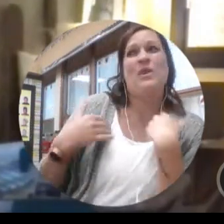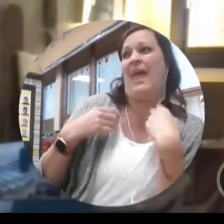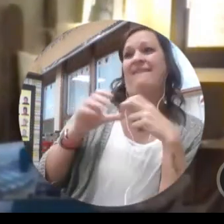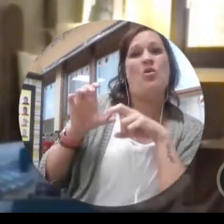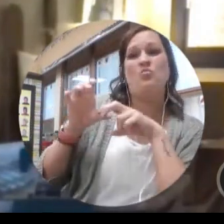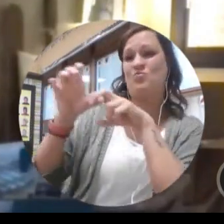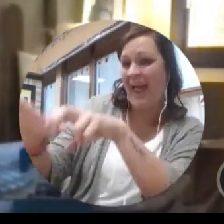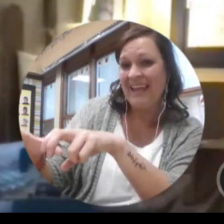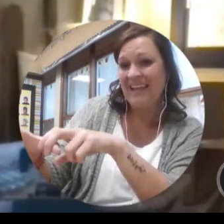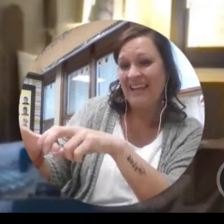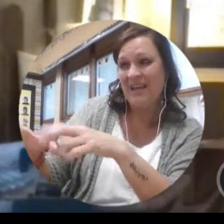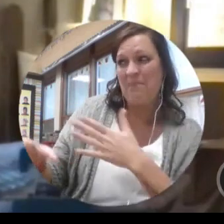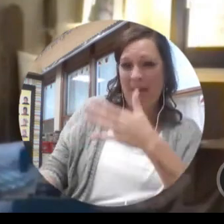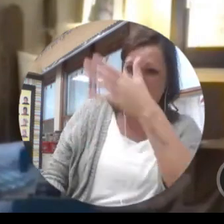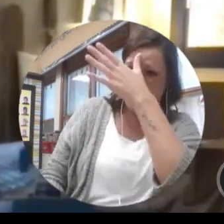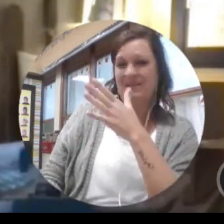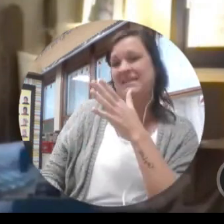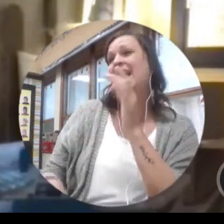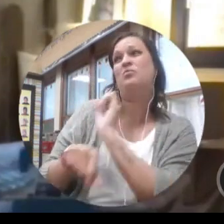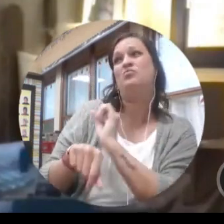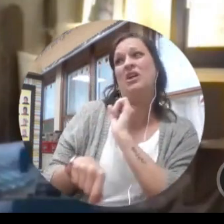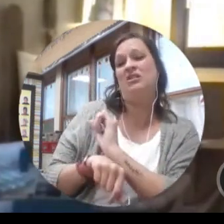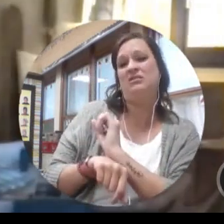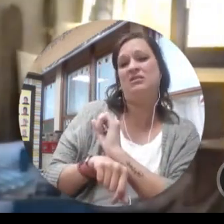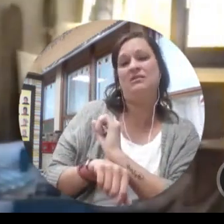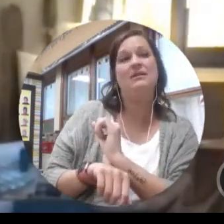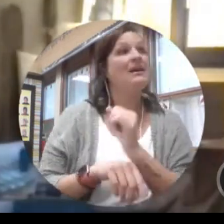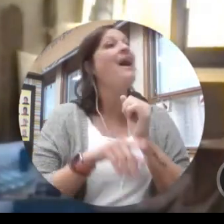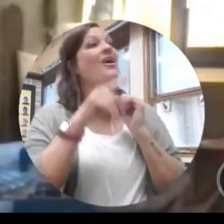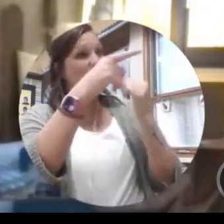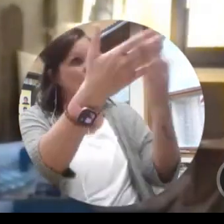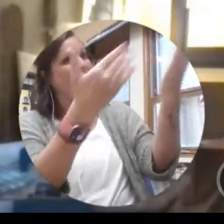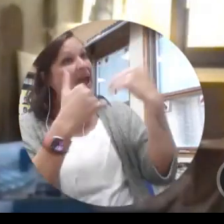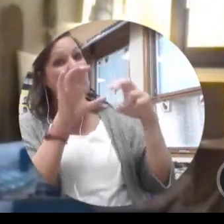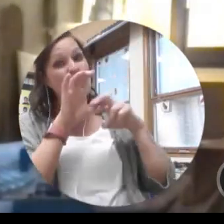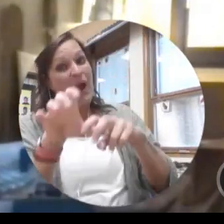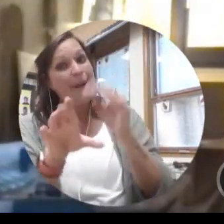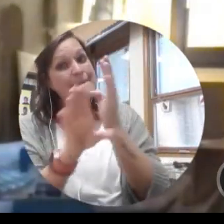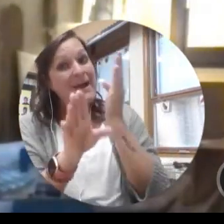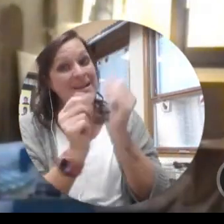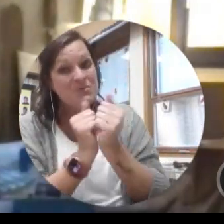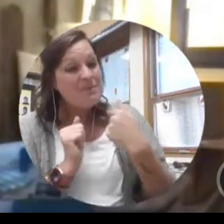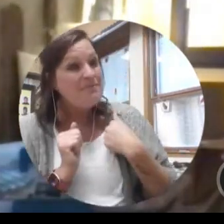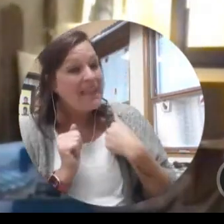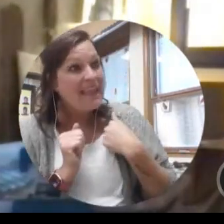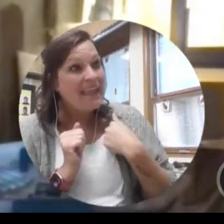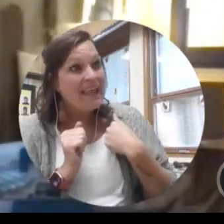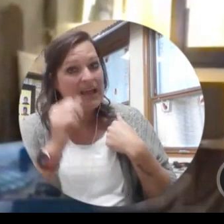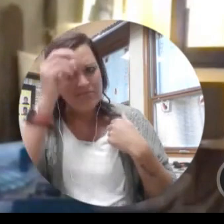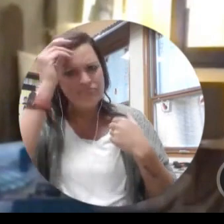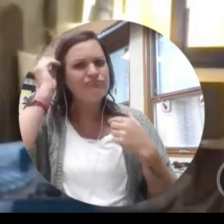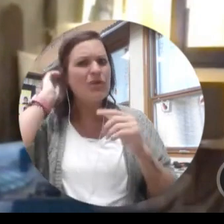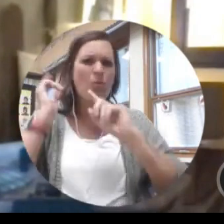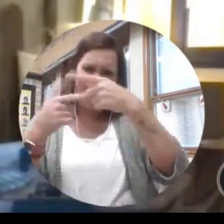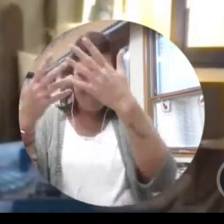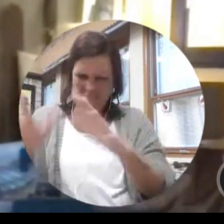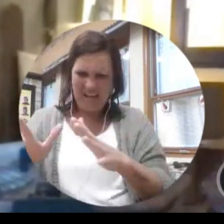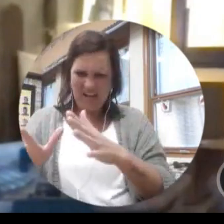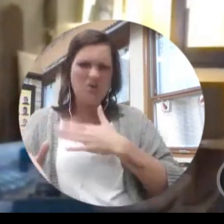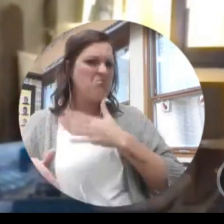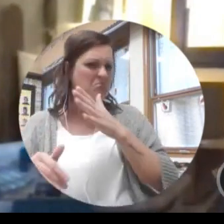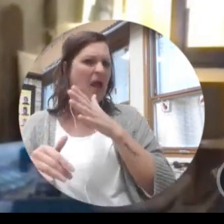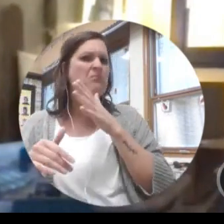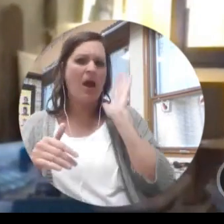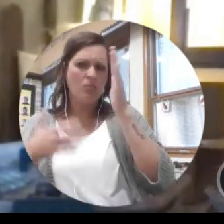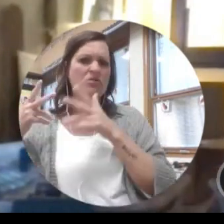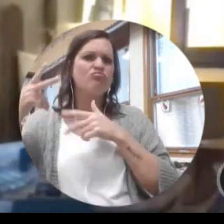work." "You could take the bus with me," I said. "It stops right at the end of our driveway, and I'm sure my mom could bring you home after."